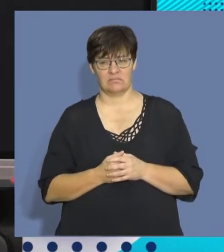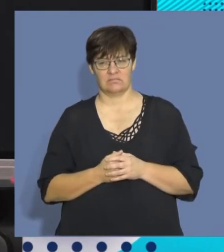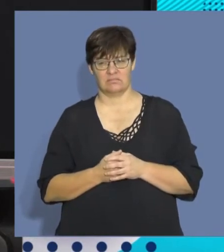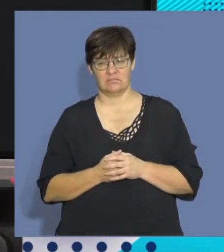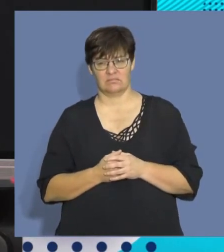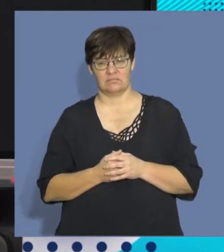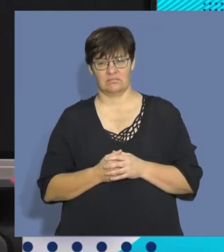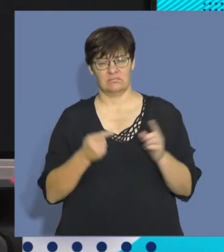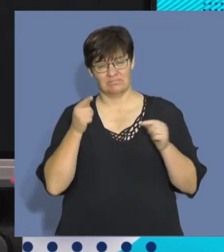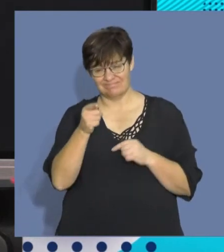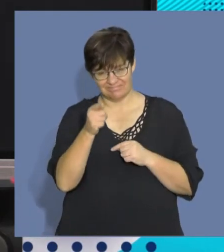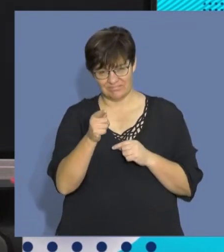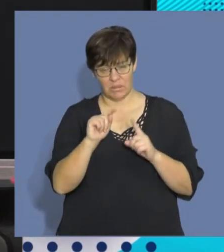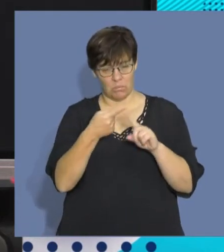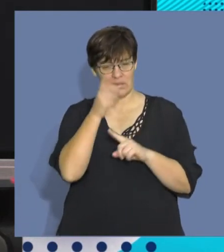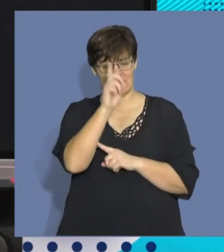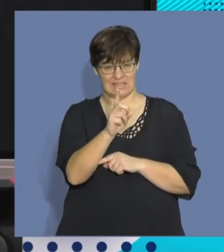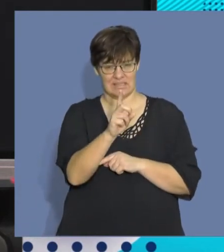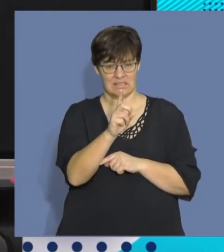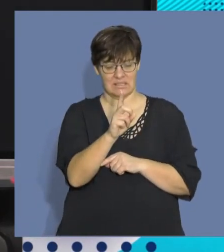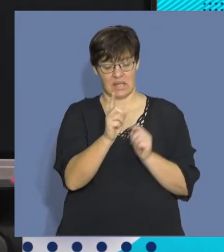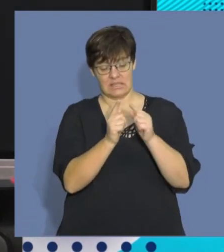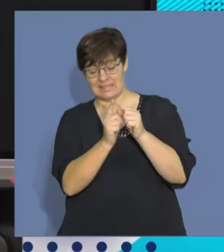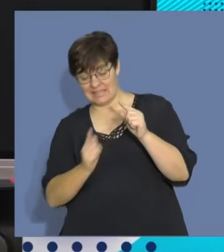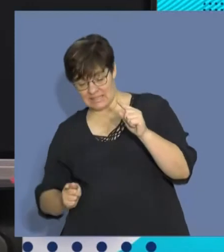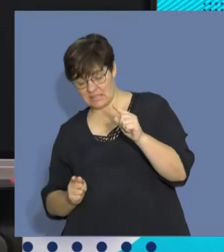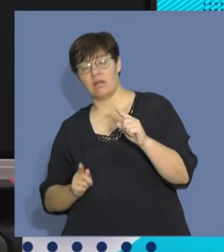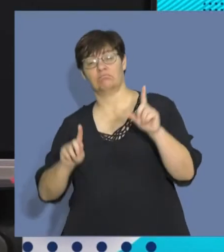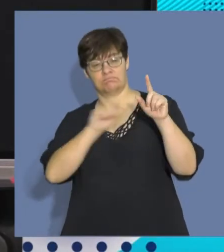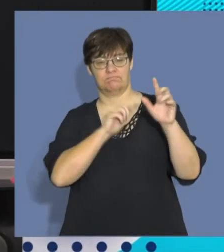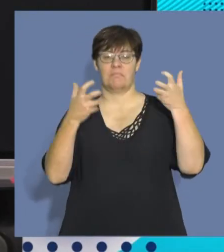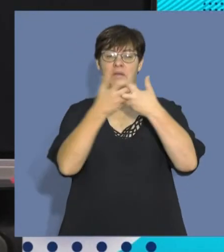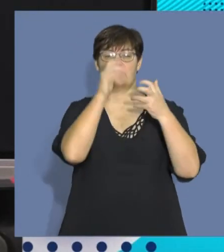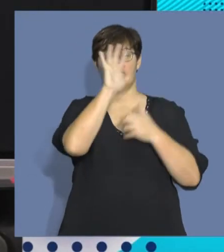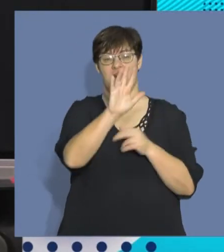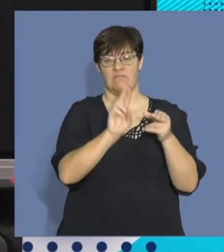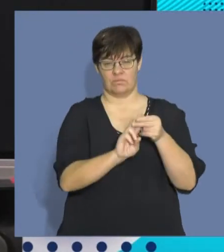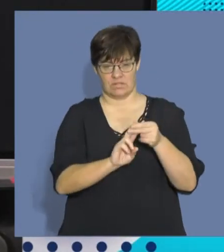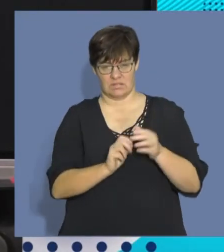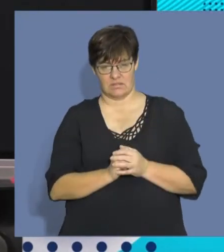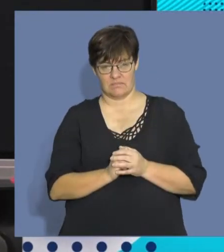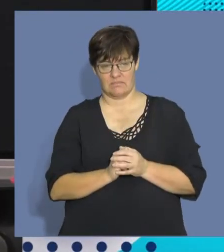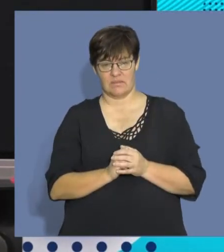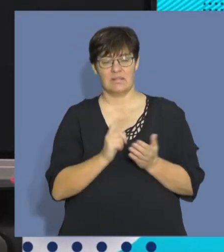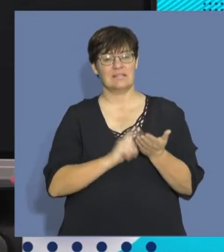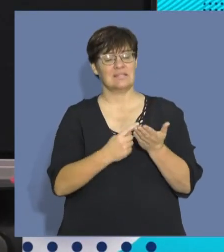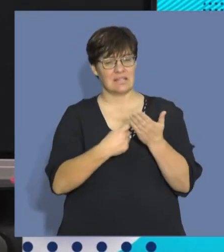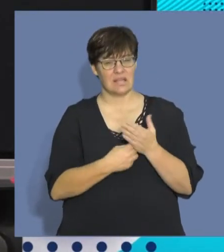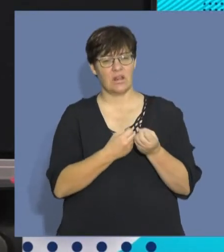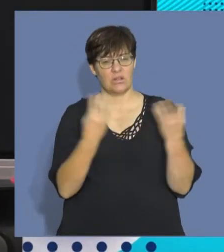2 x values for that point D where the distance is going to be 5 units. Now, I've spoken a